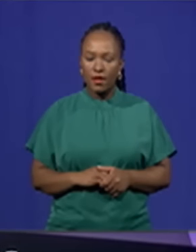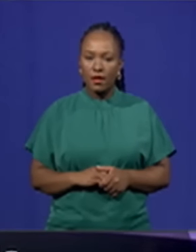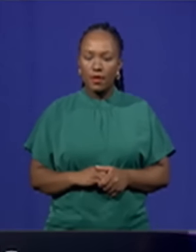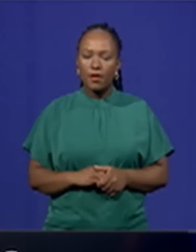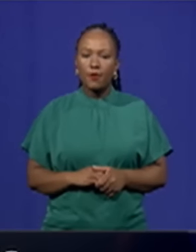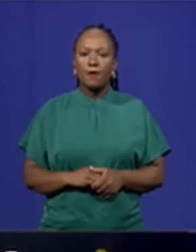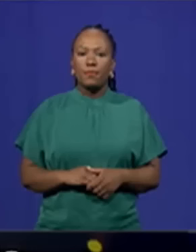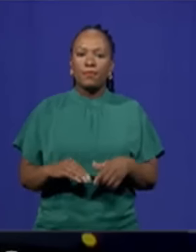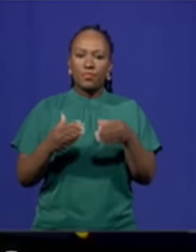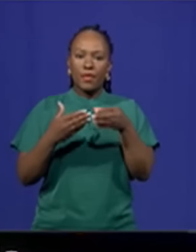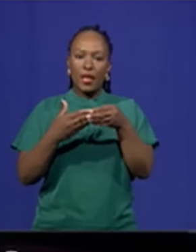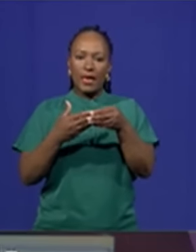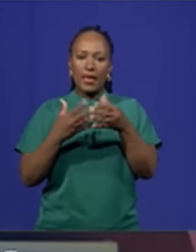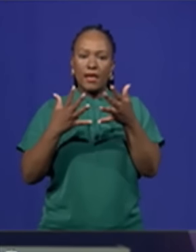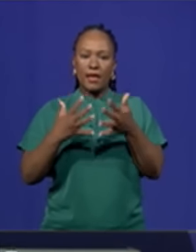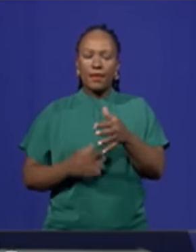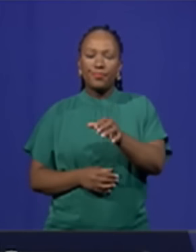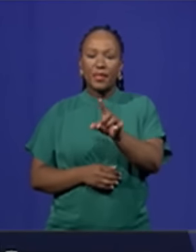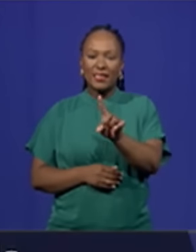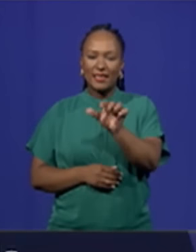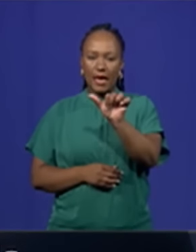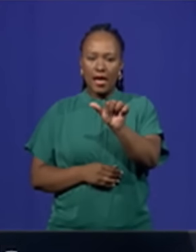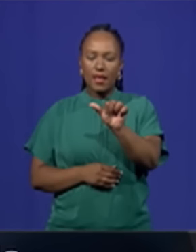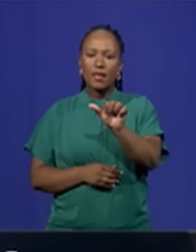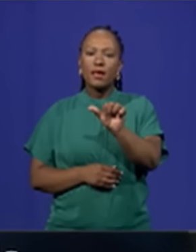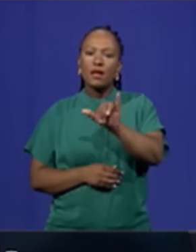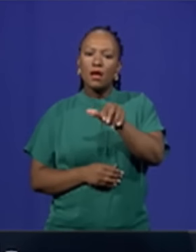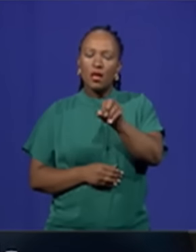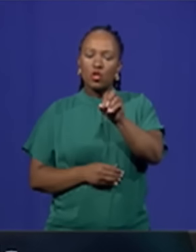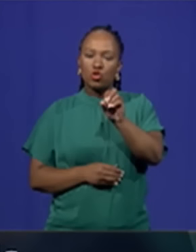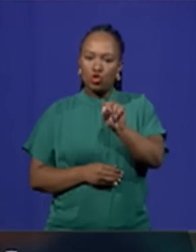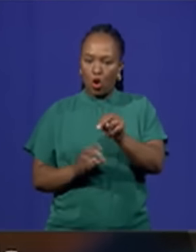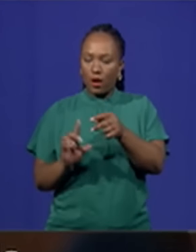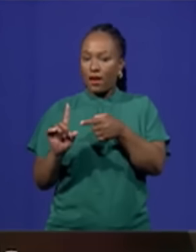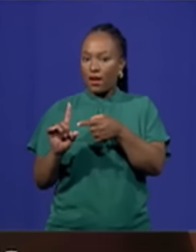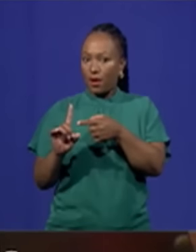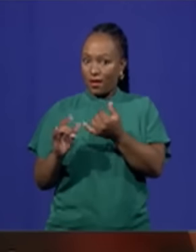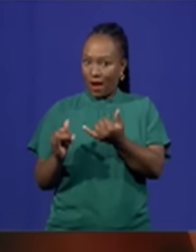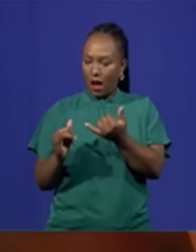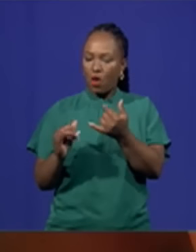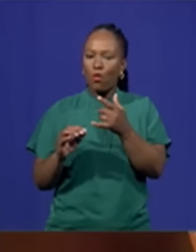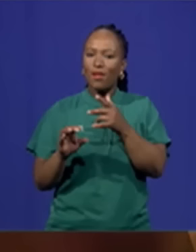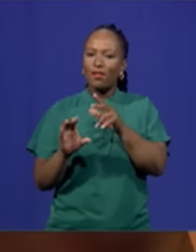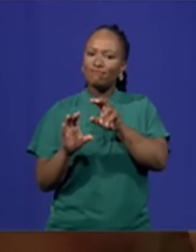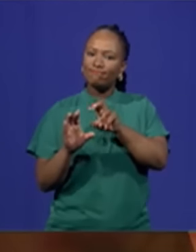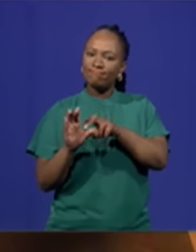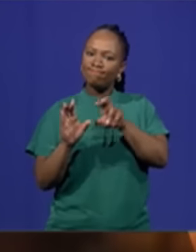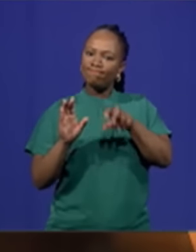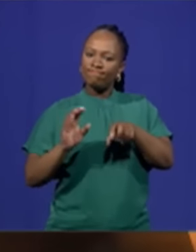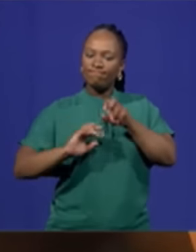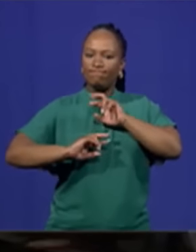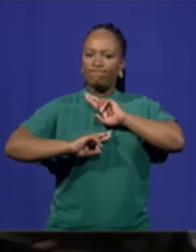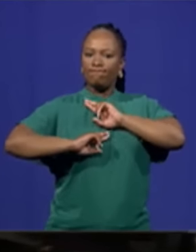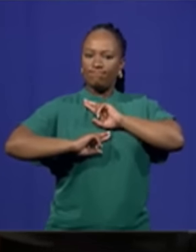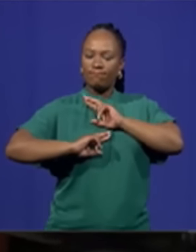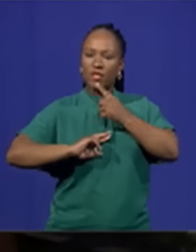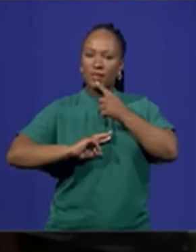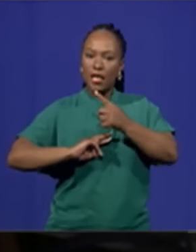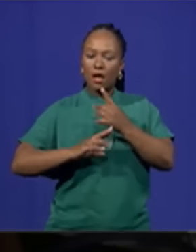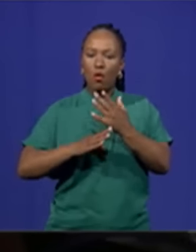Moeteledipele yo a rolang marapo wa DA John Steenhuisen o tlhalositse fa puso ya motlhakanelwa e le sengwe se sentle ebile